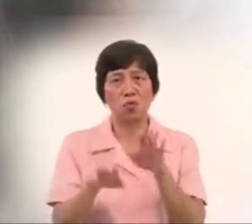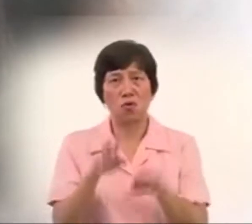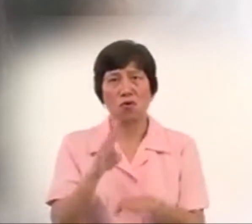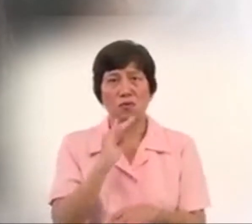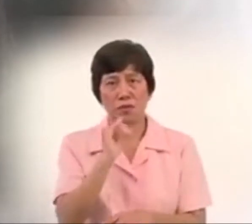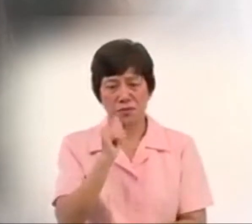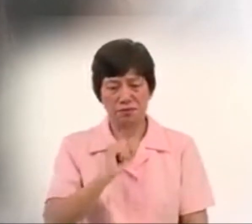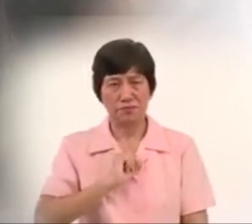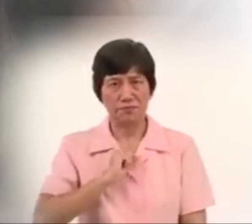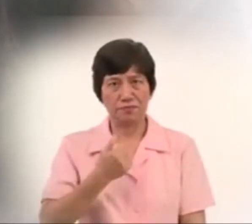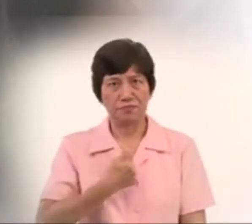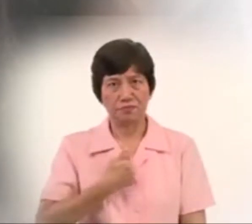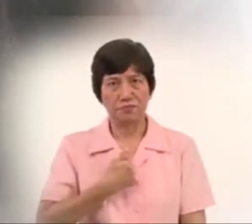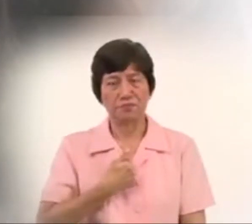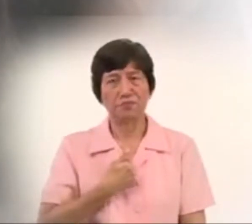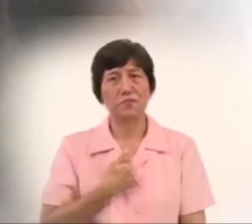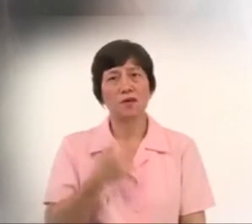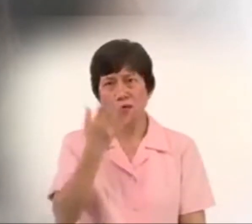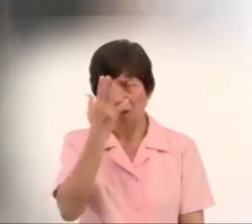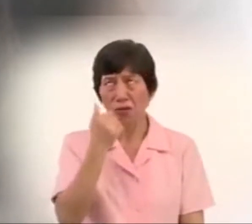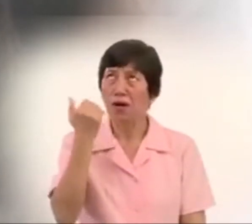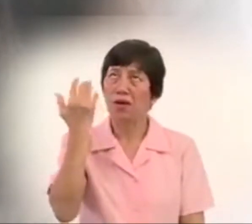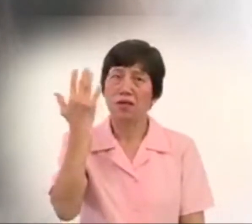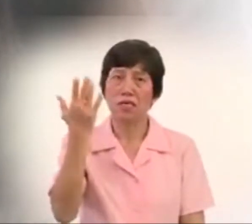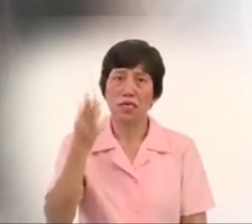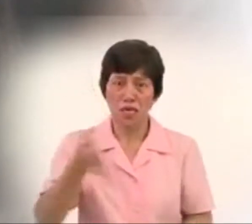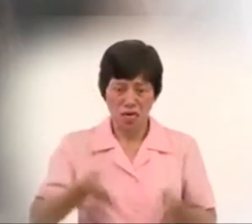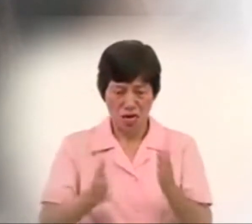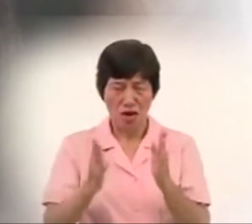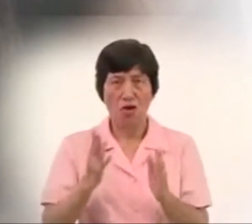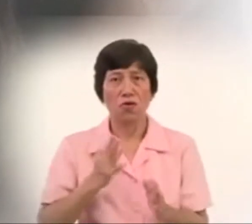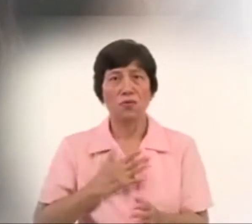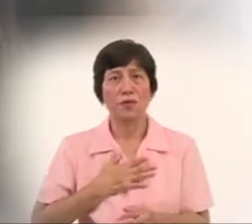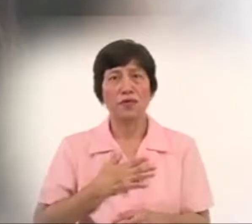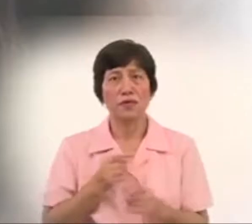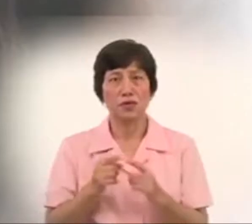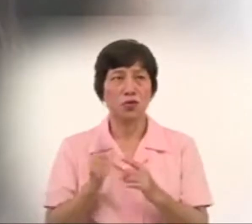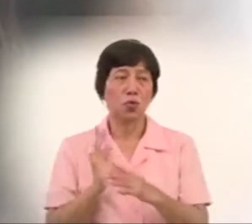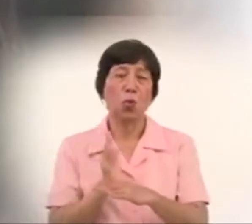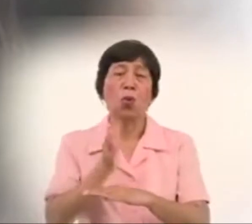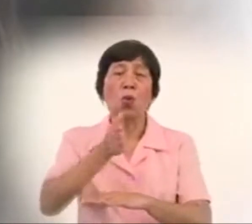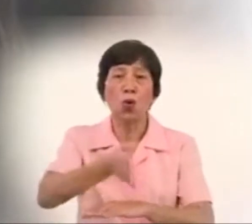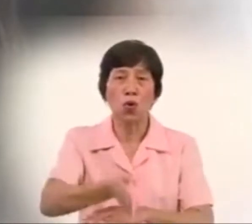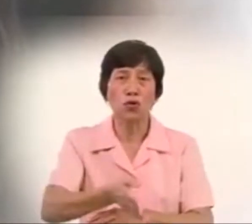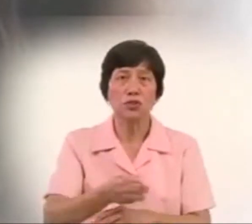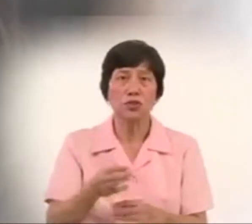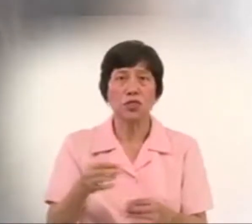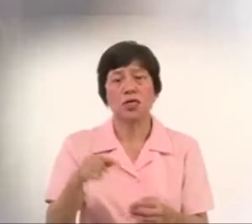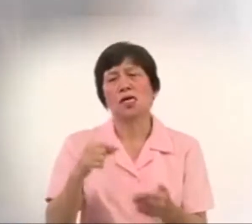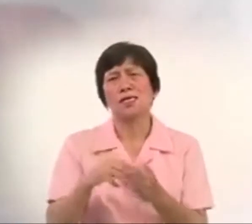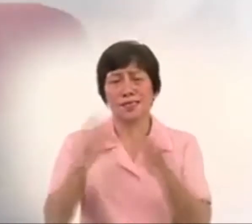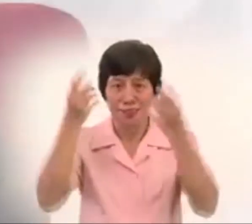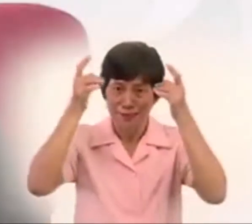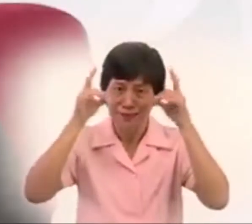me to cross this dangerous terrain by